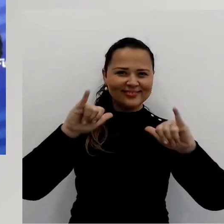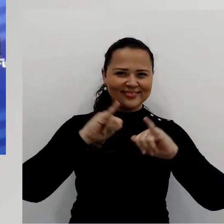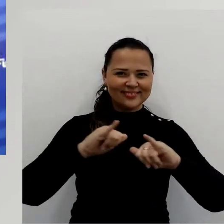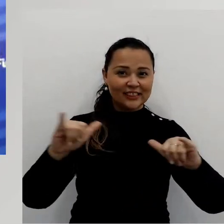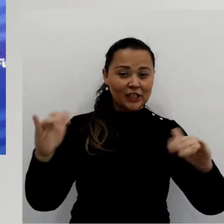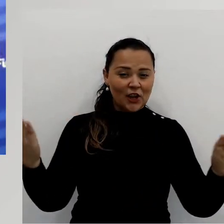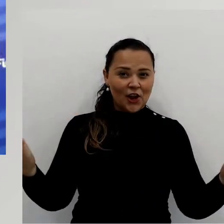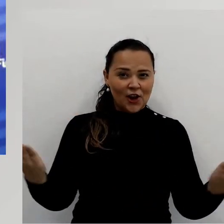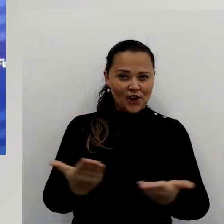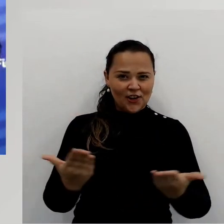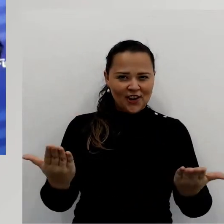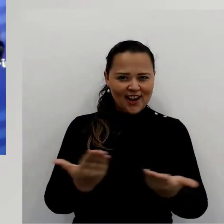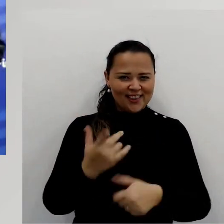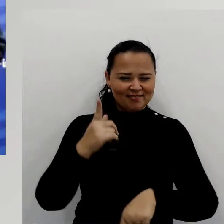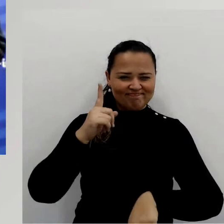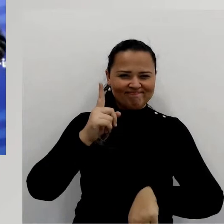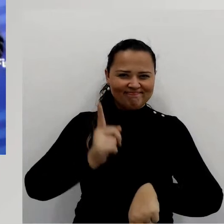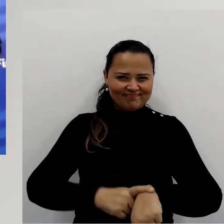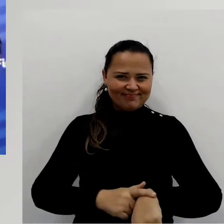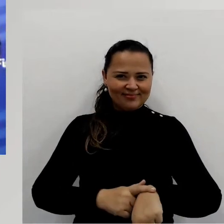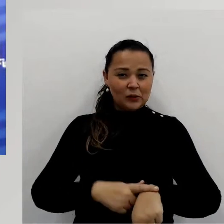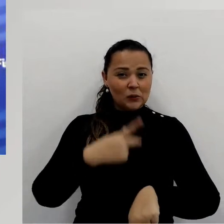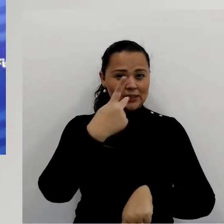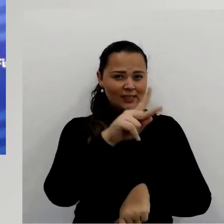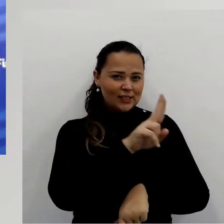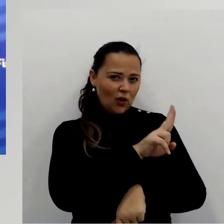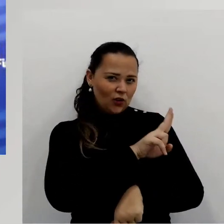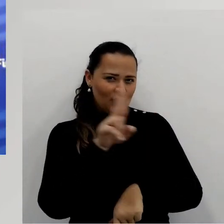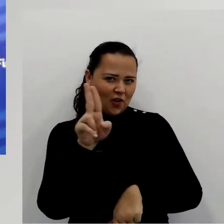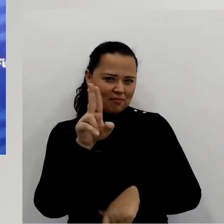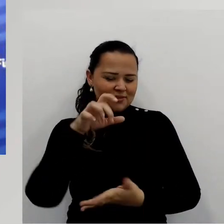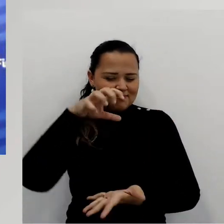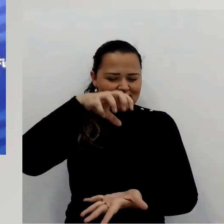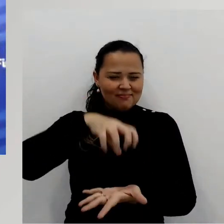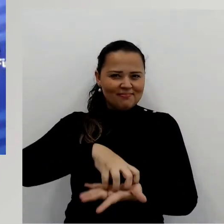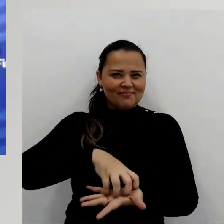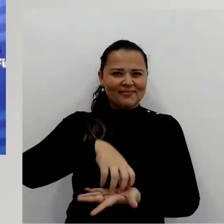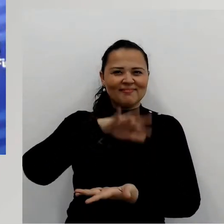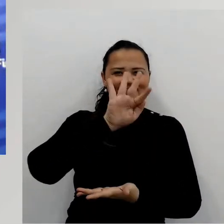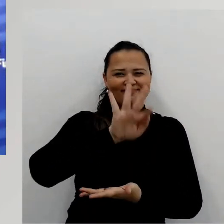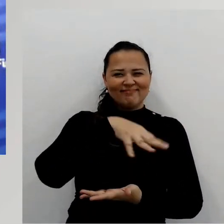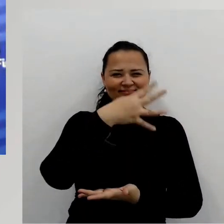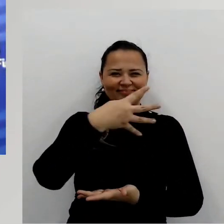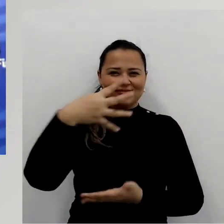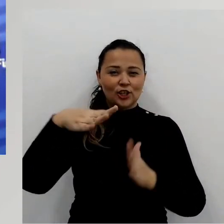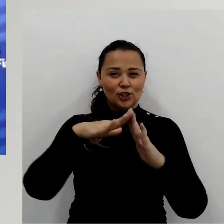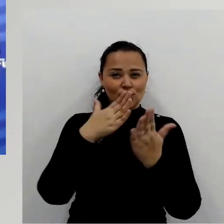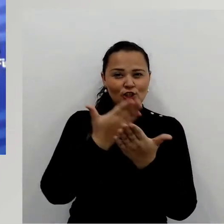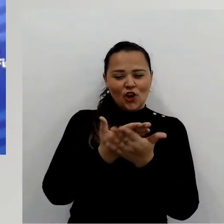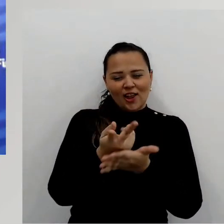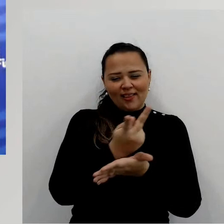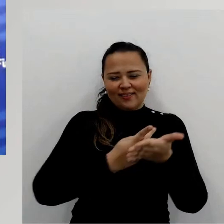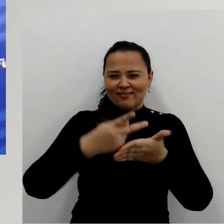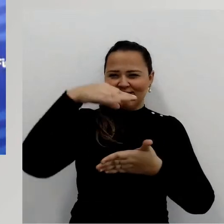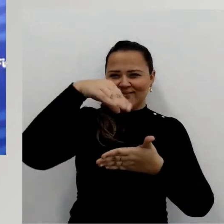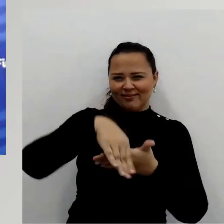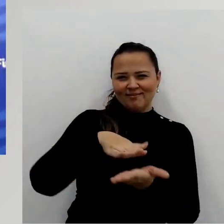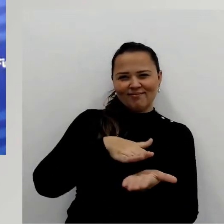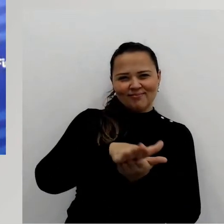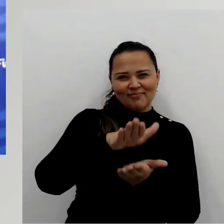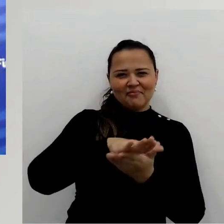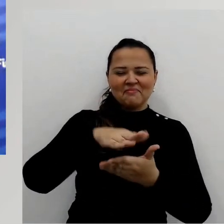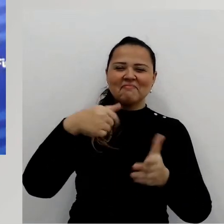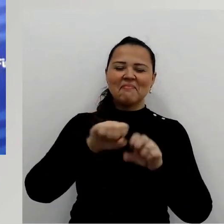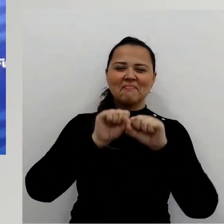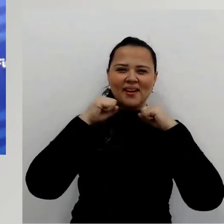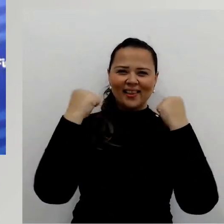inform that we are baptizing in your name the unit Senai SESI, where is our printing school at